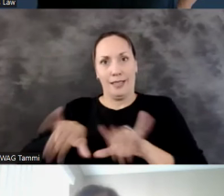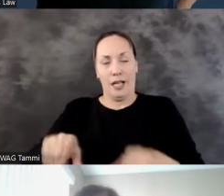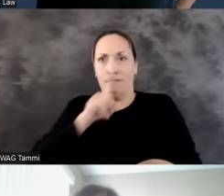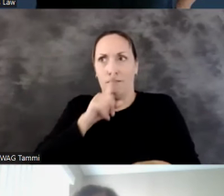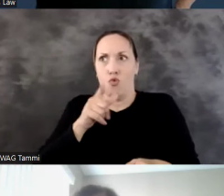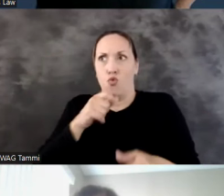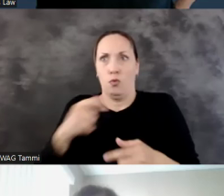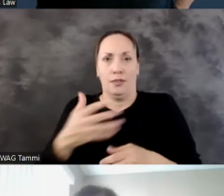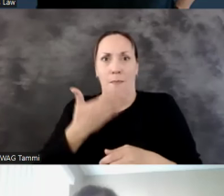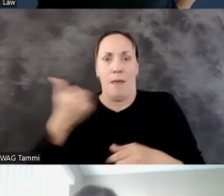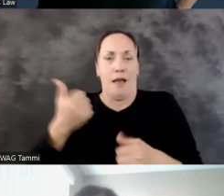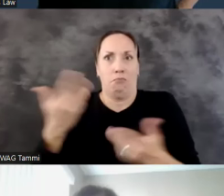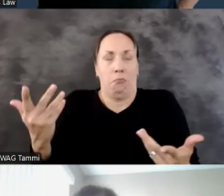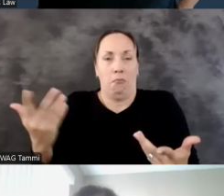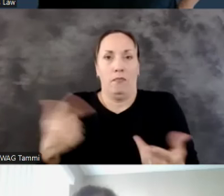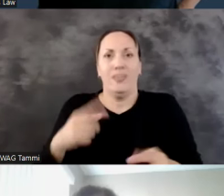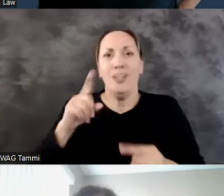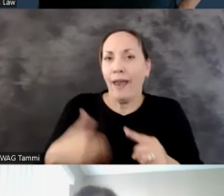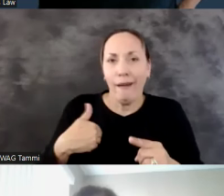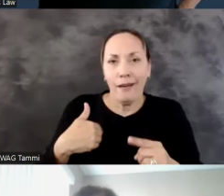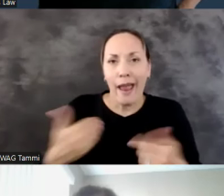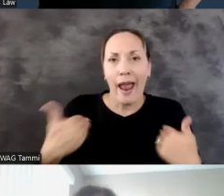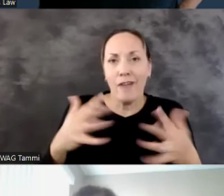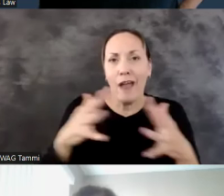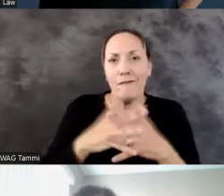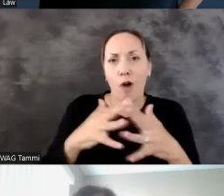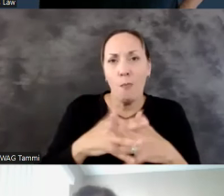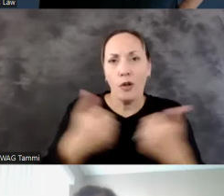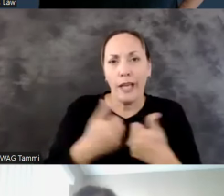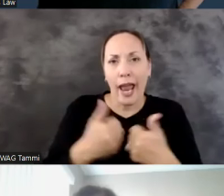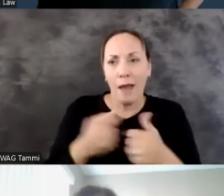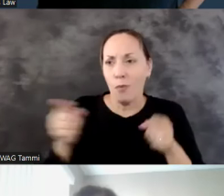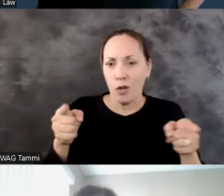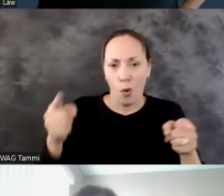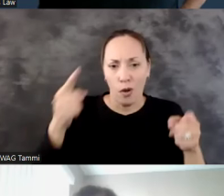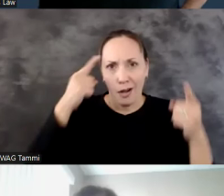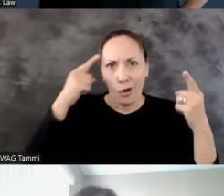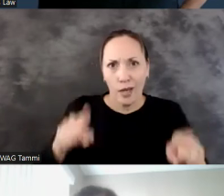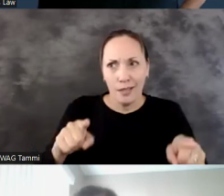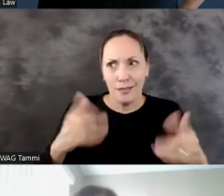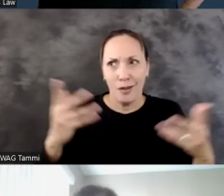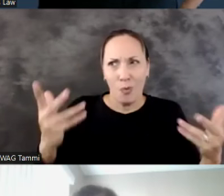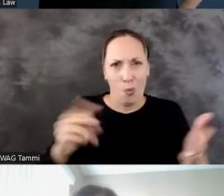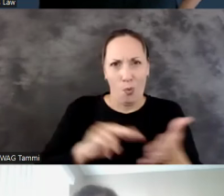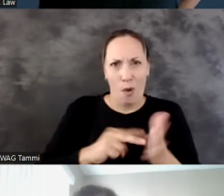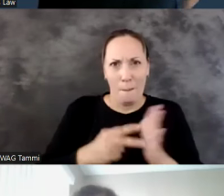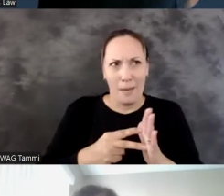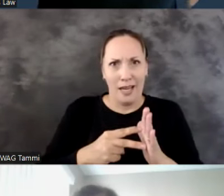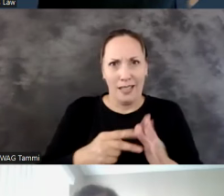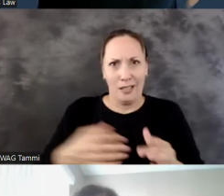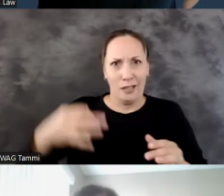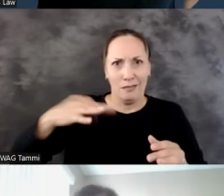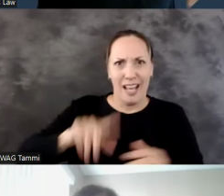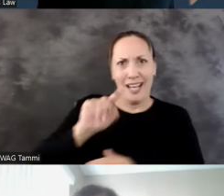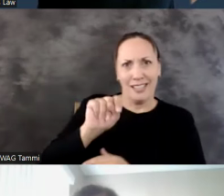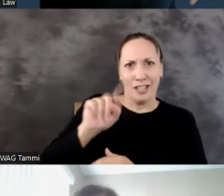have a football game where nobody is in agreement on what constitutes a goal or a